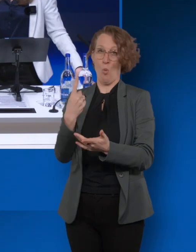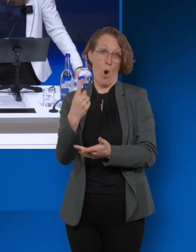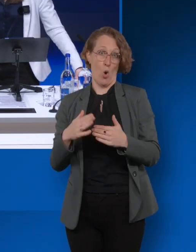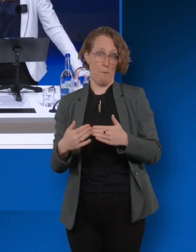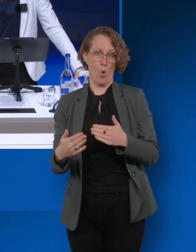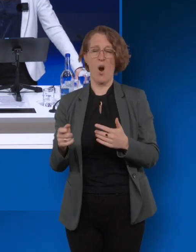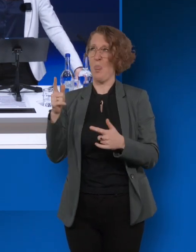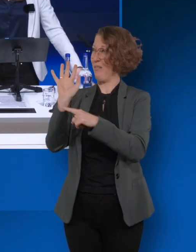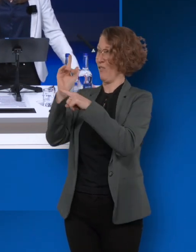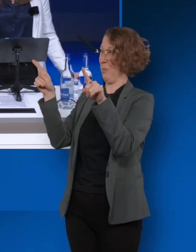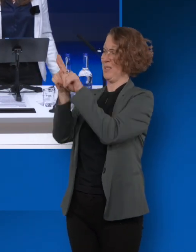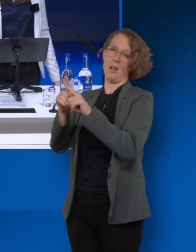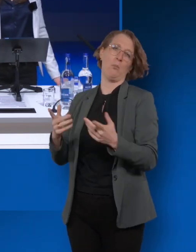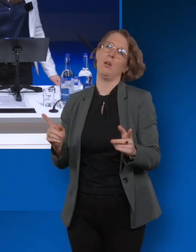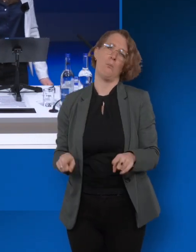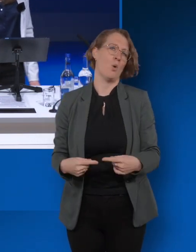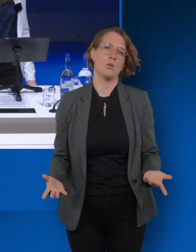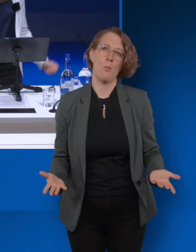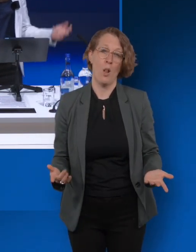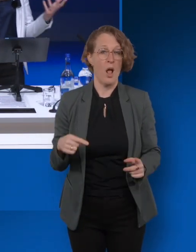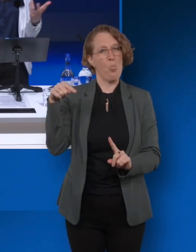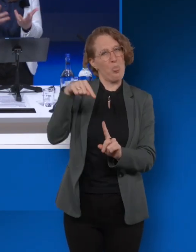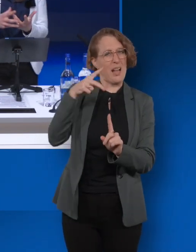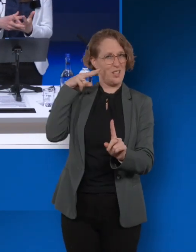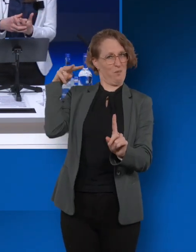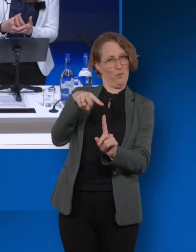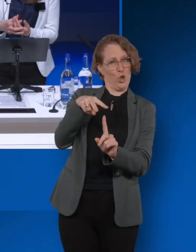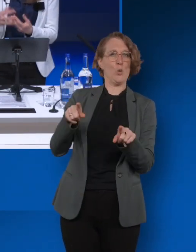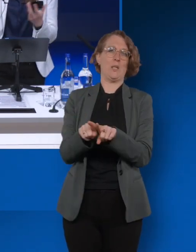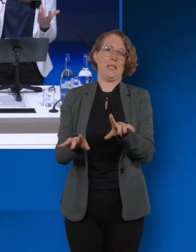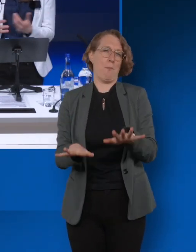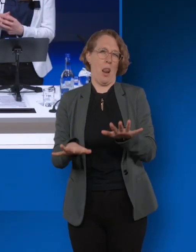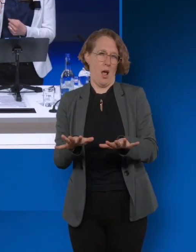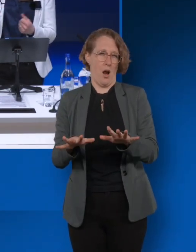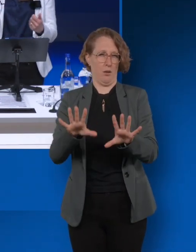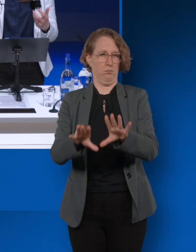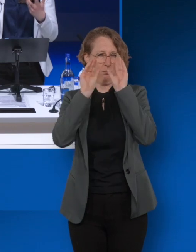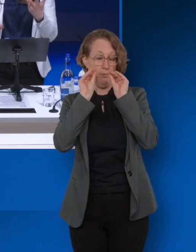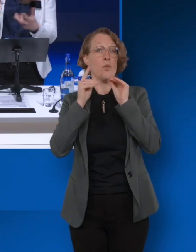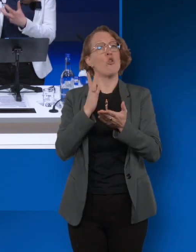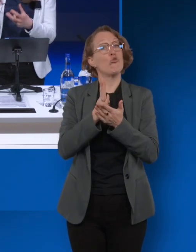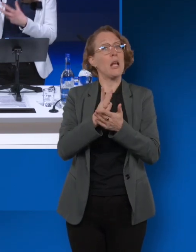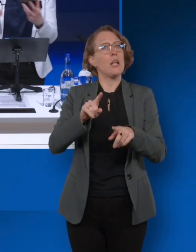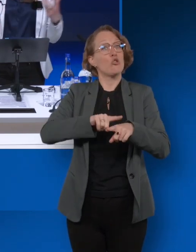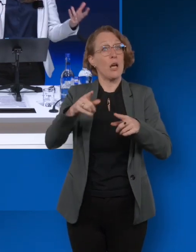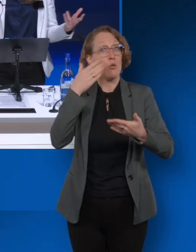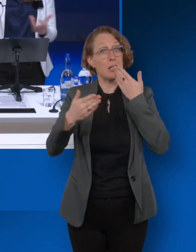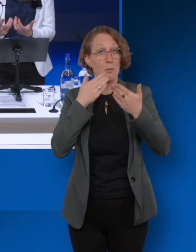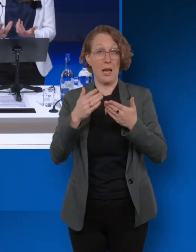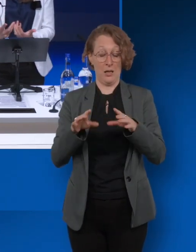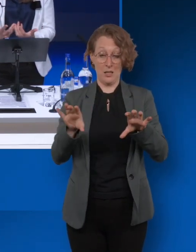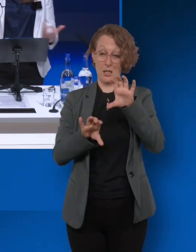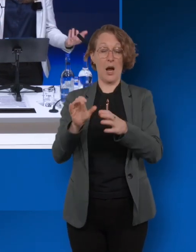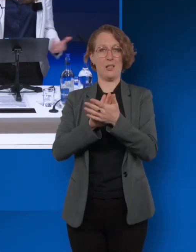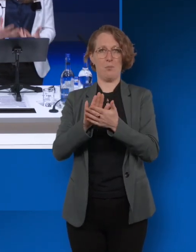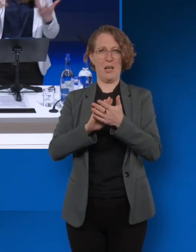That's a little bit like what this view is trying to say. And it's trying to make sense of the fact that in science, mind and brain do seem